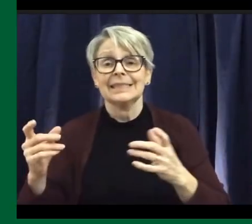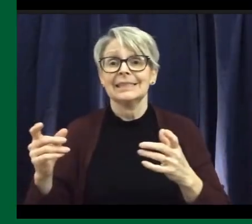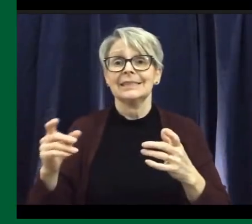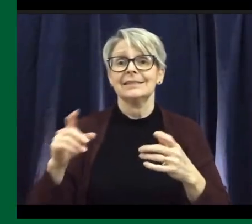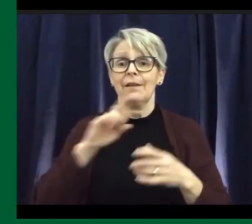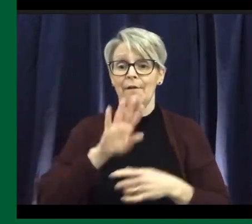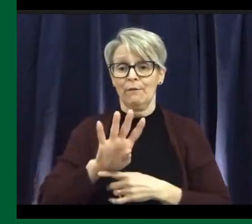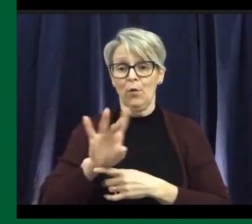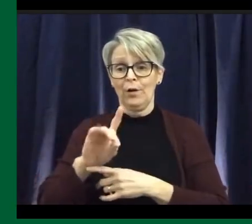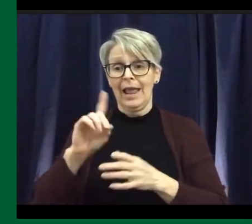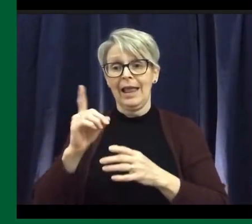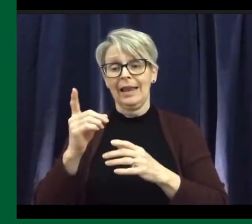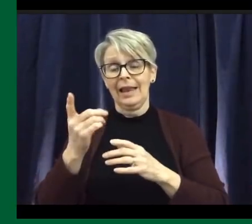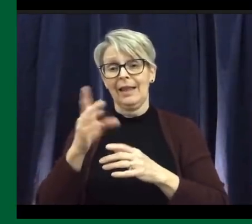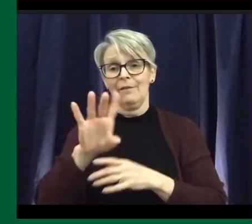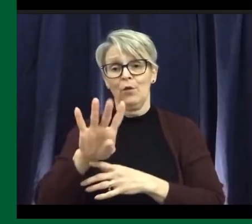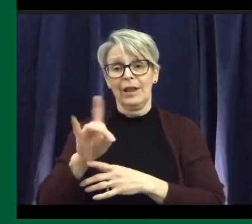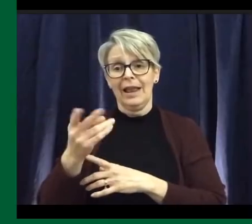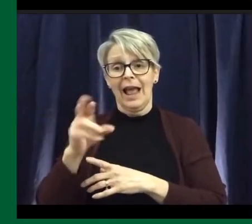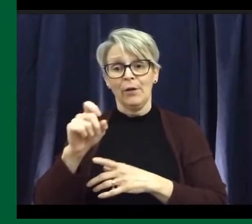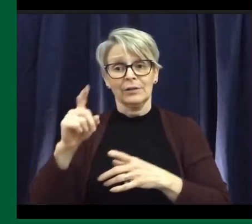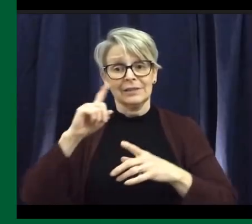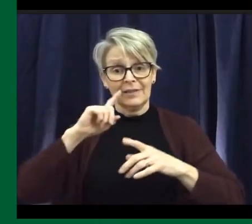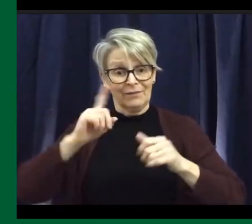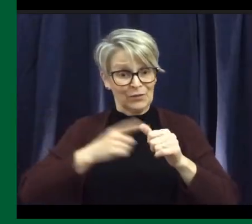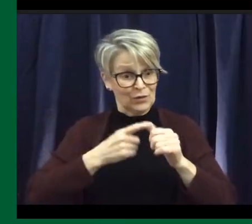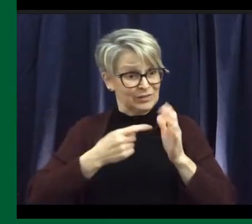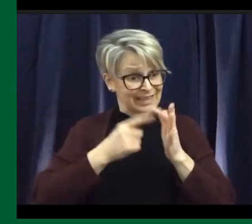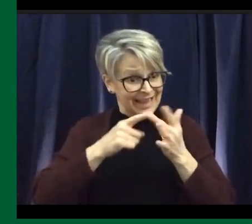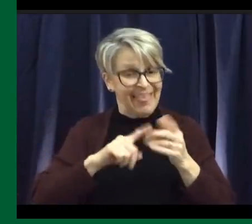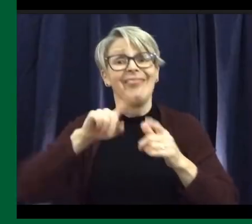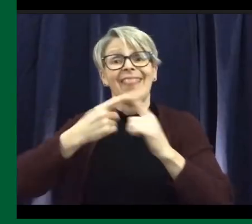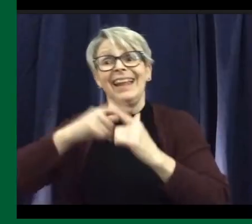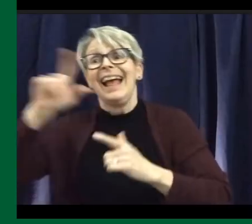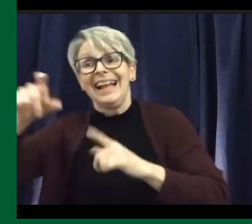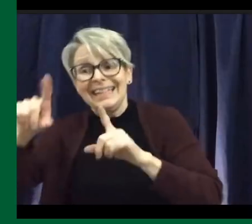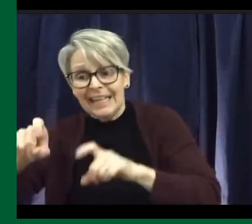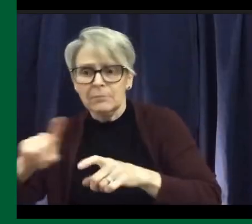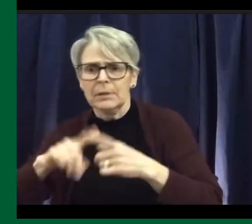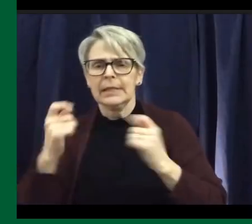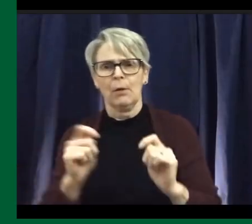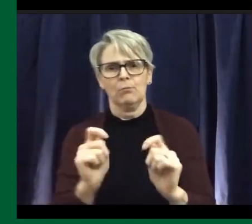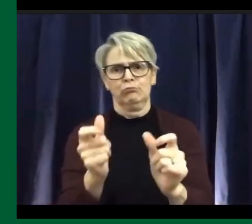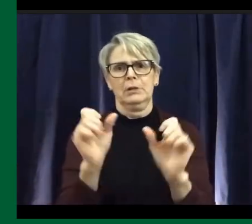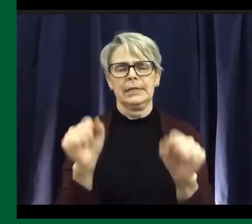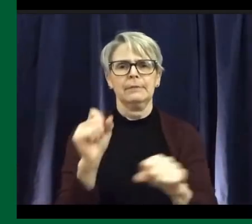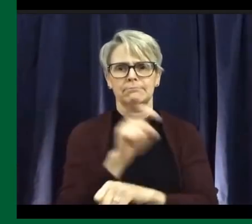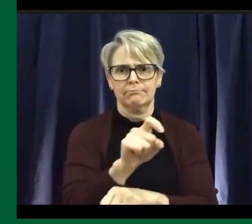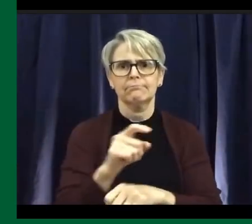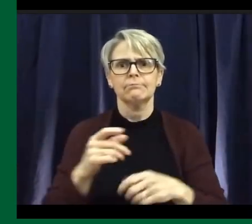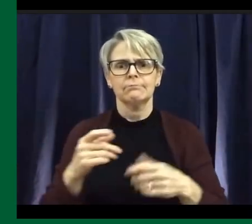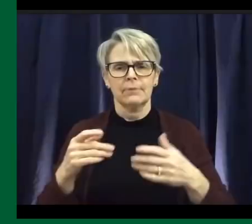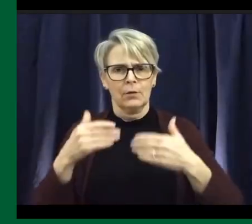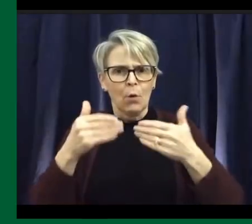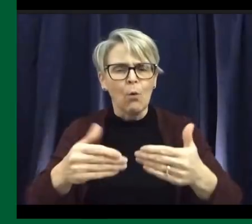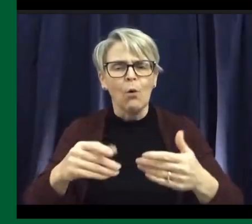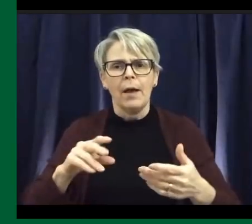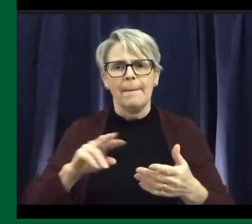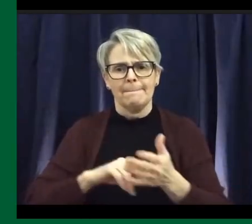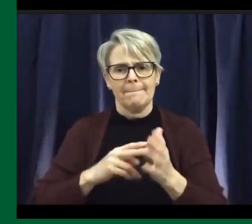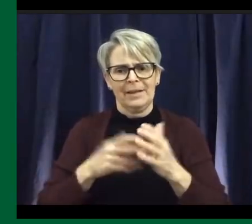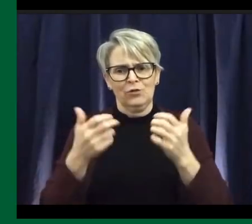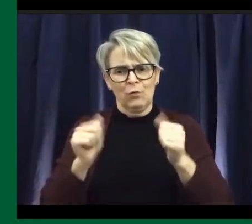for PCR testing is all being put in place to make testing more available, to be able to jump on the variants or any